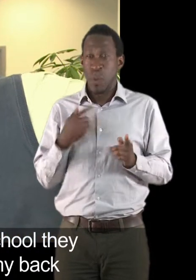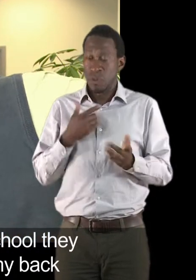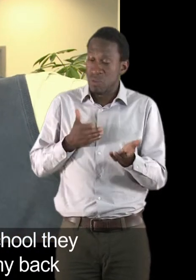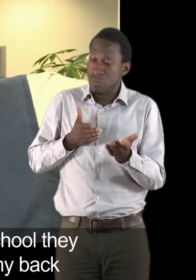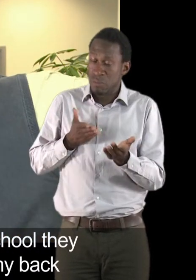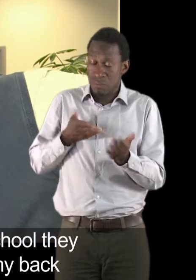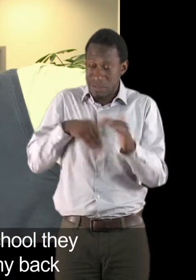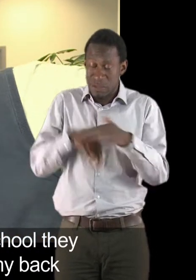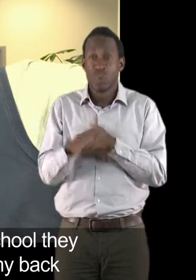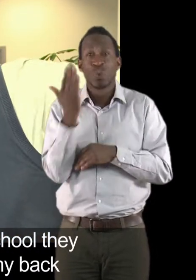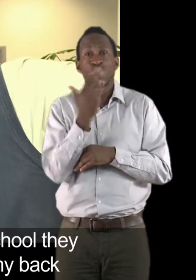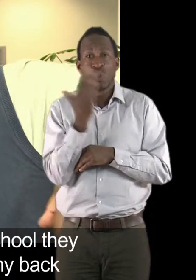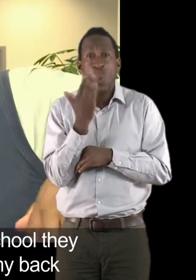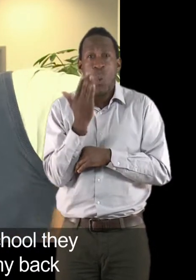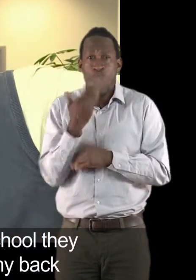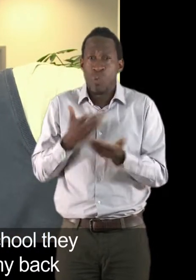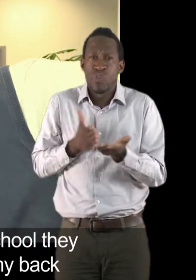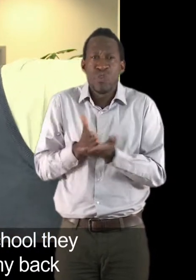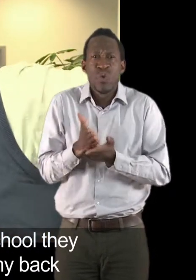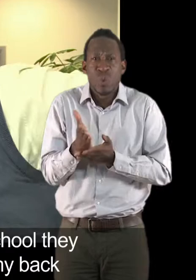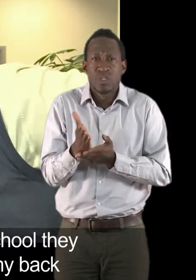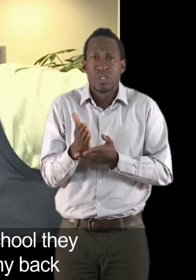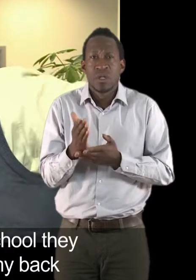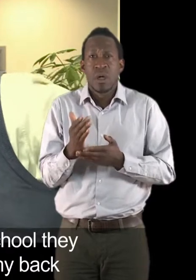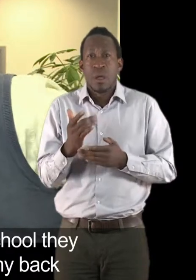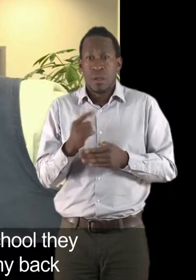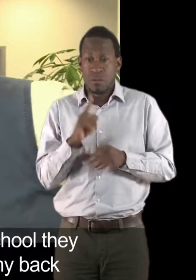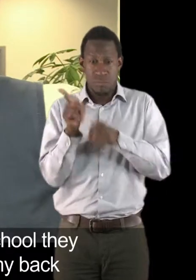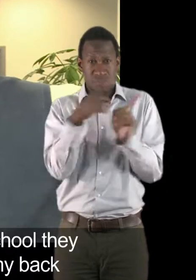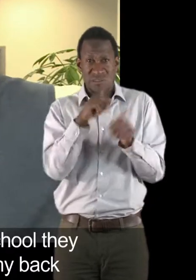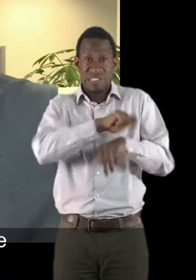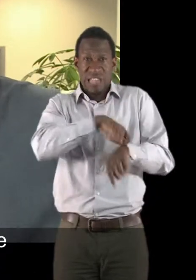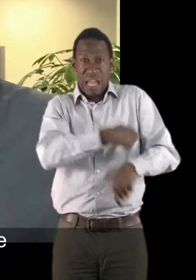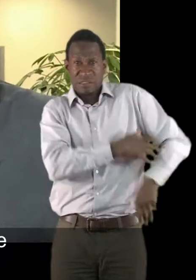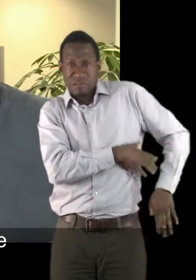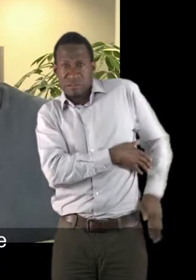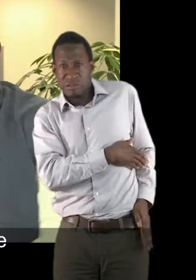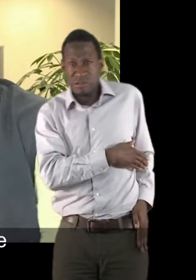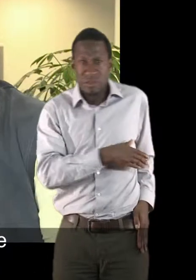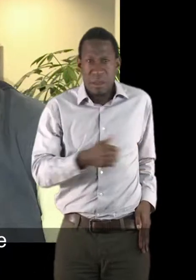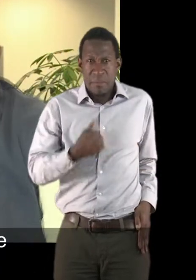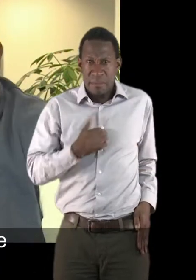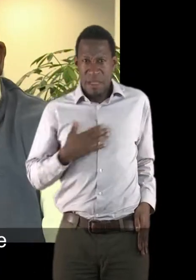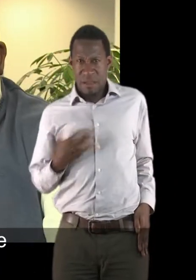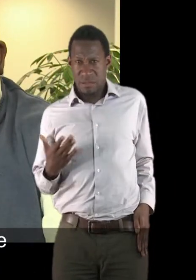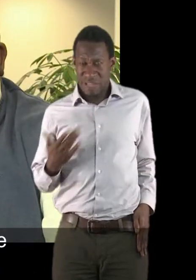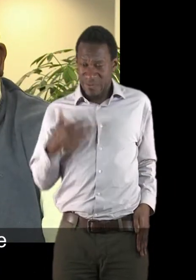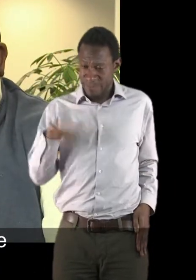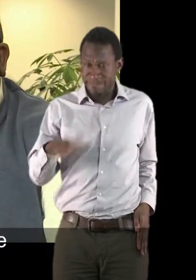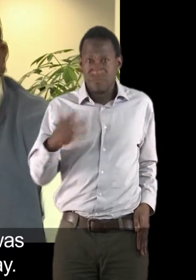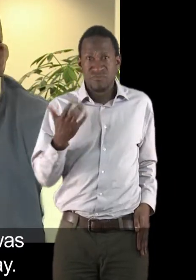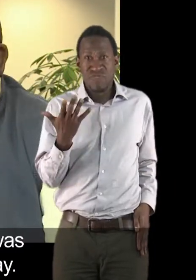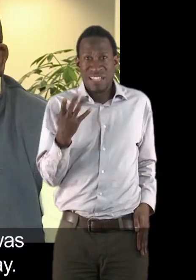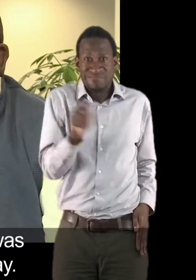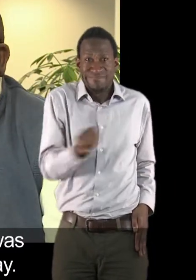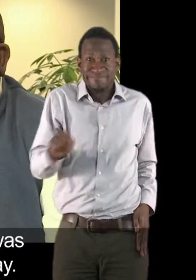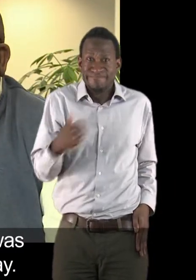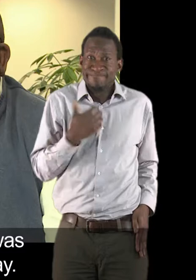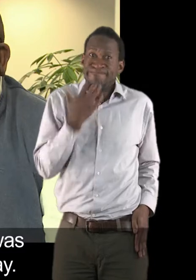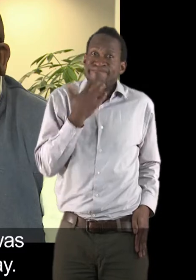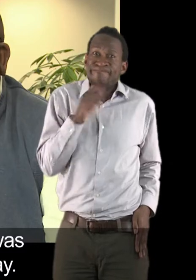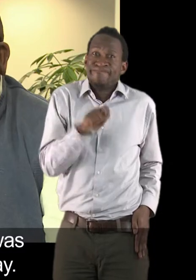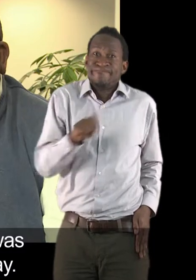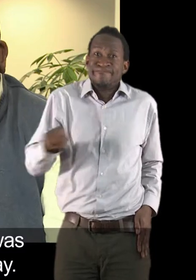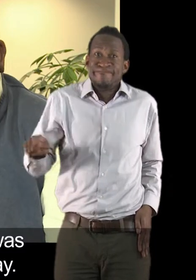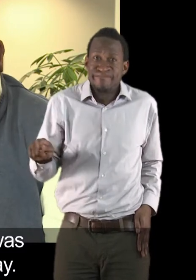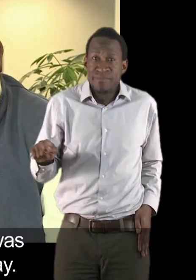tied my left hand behind my back. They made me write with my right hand. He picked up that